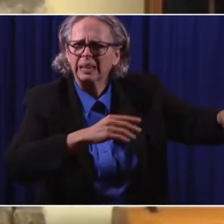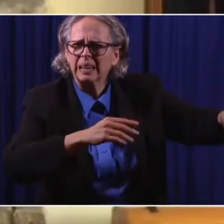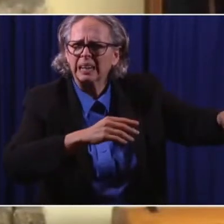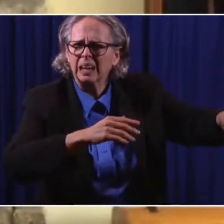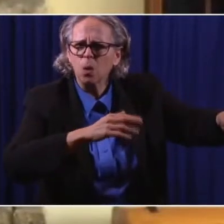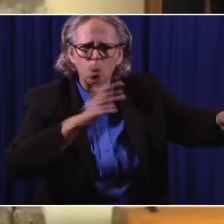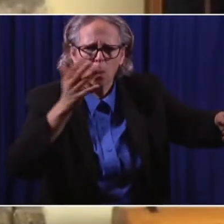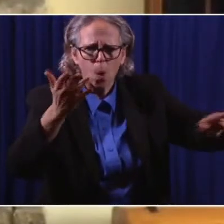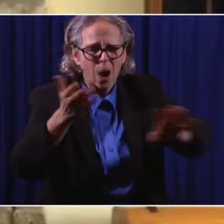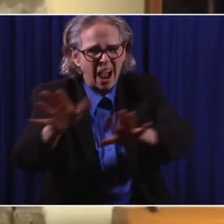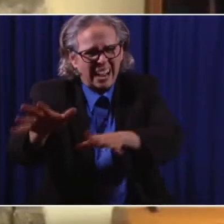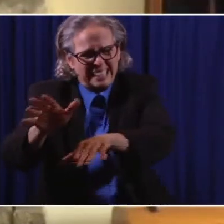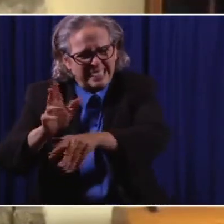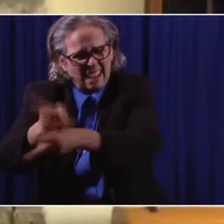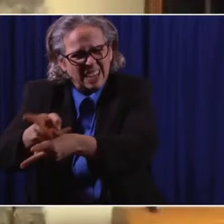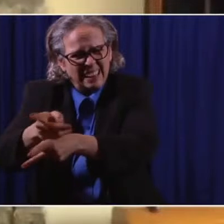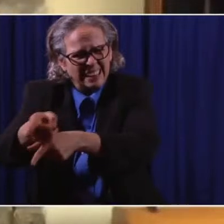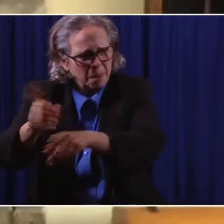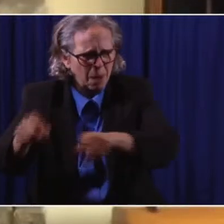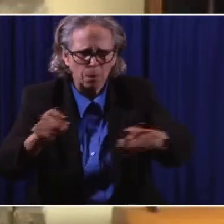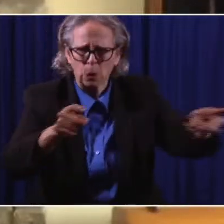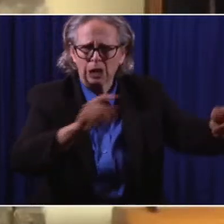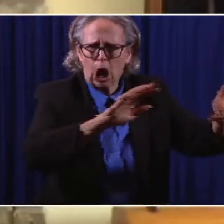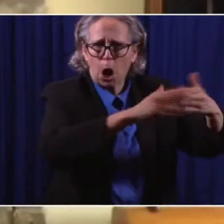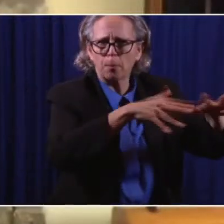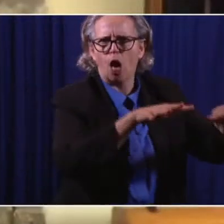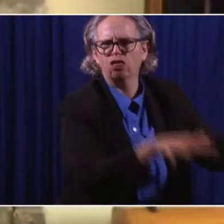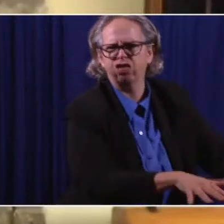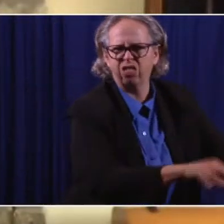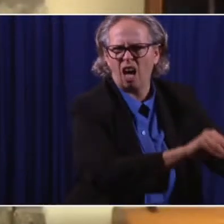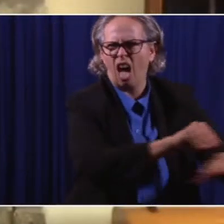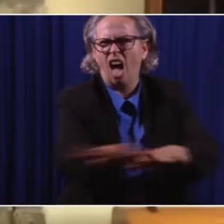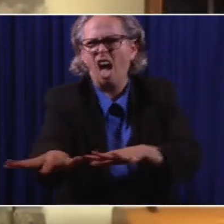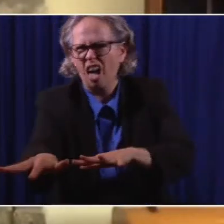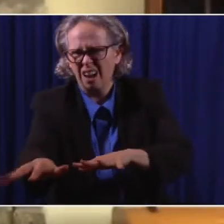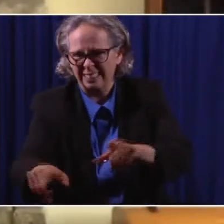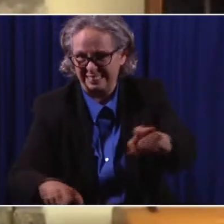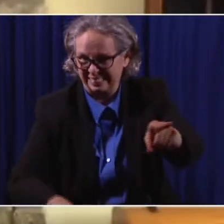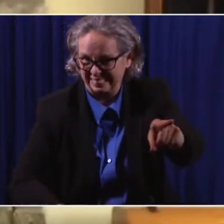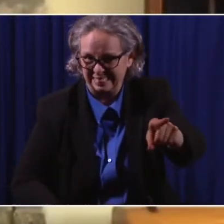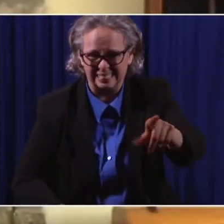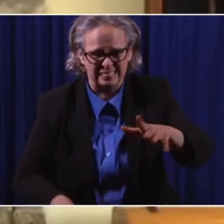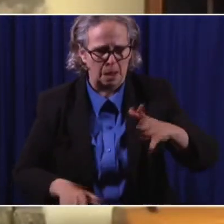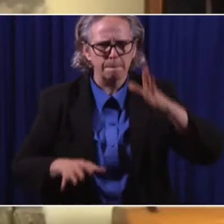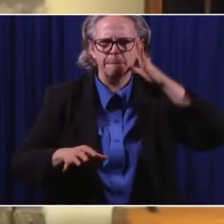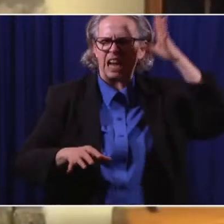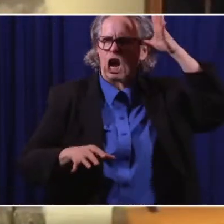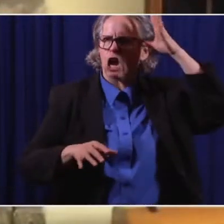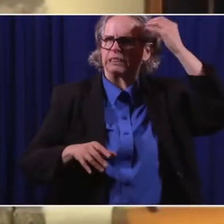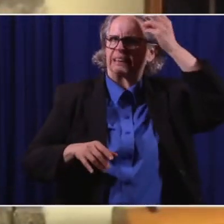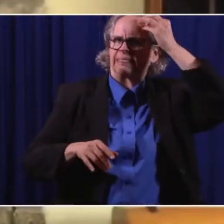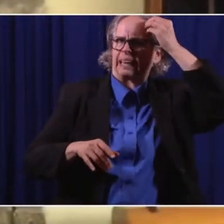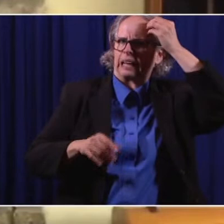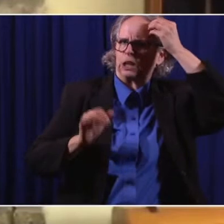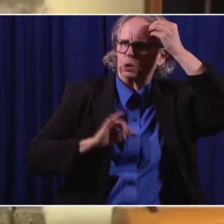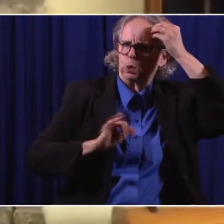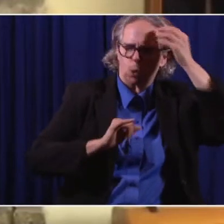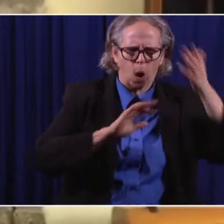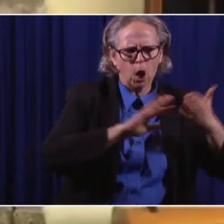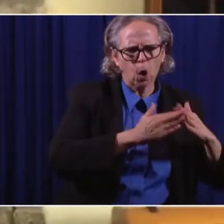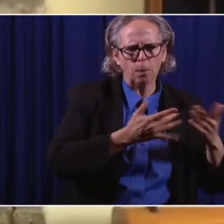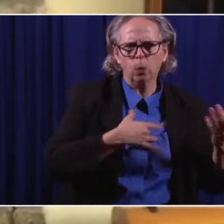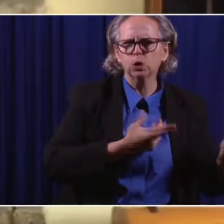you also have to add the fact that while some students will